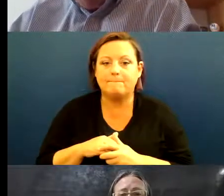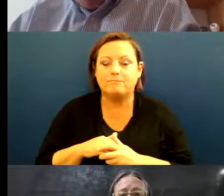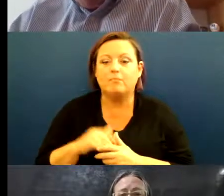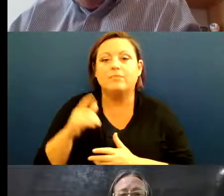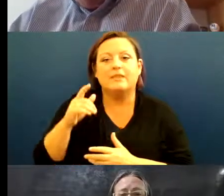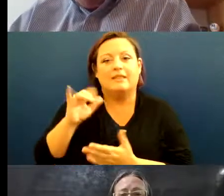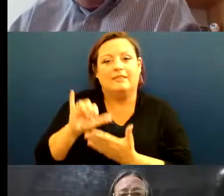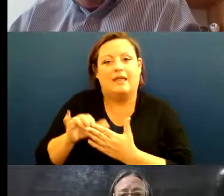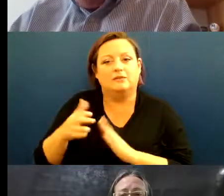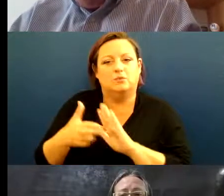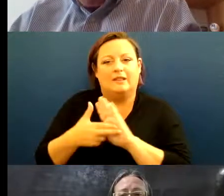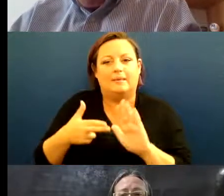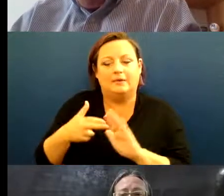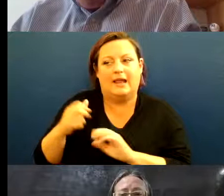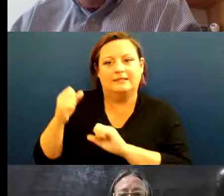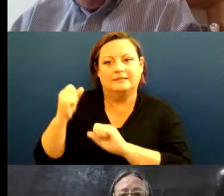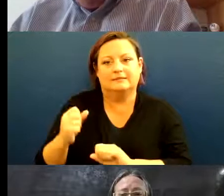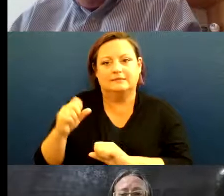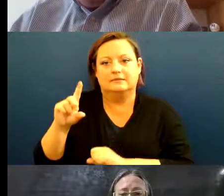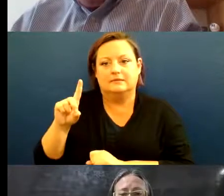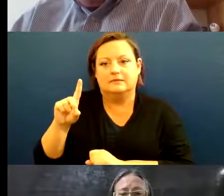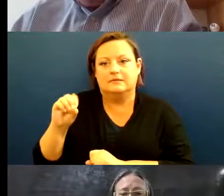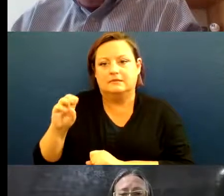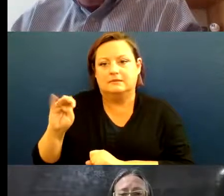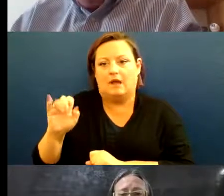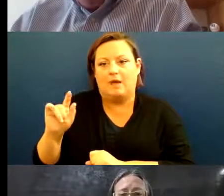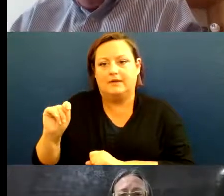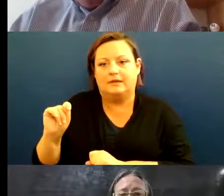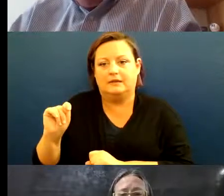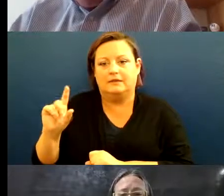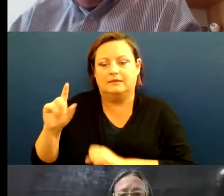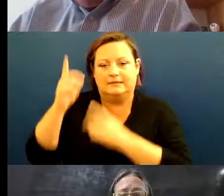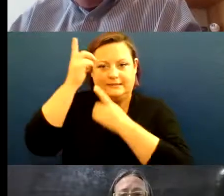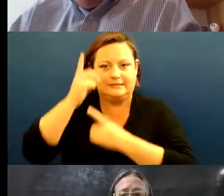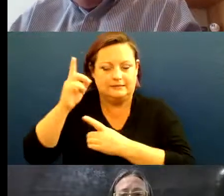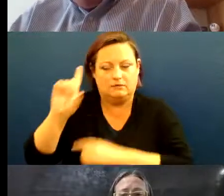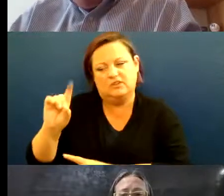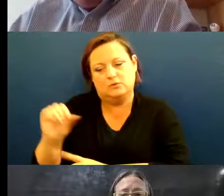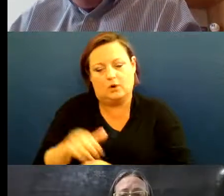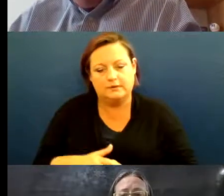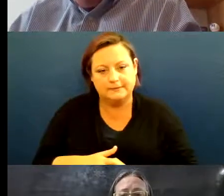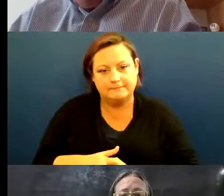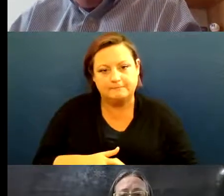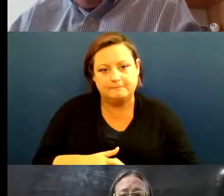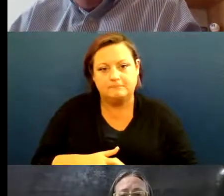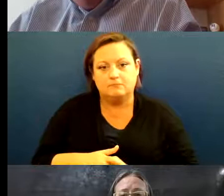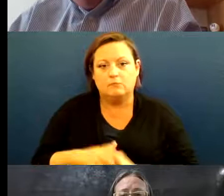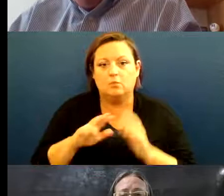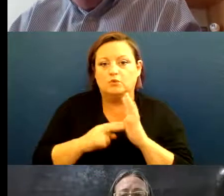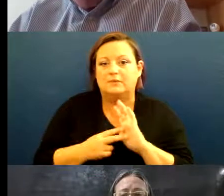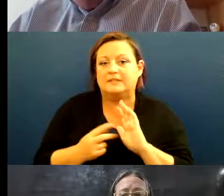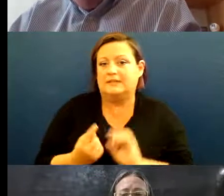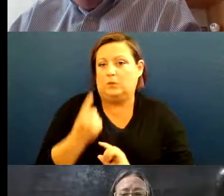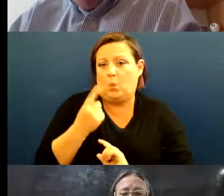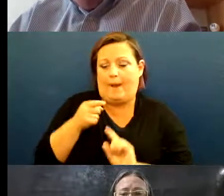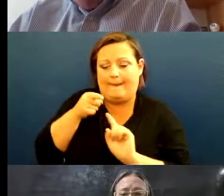disorders. You can have a point mutation in one allele, and